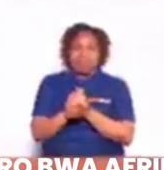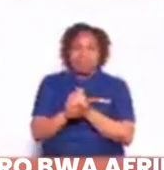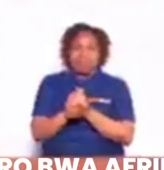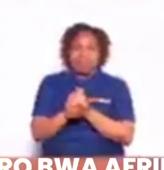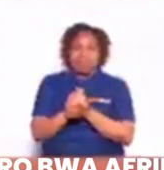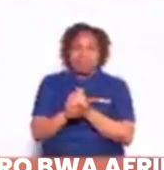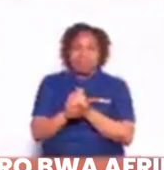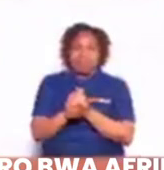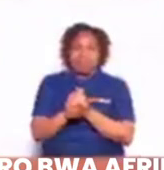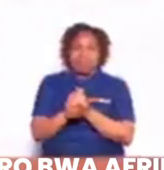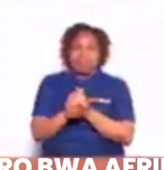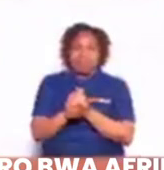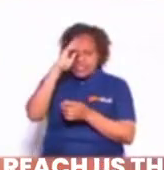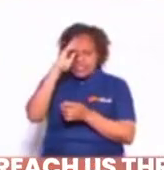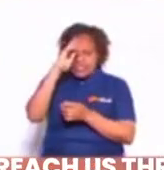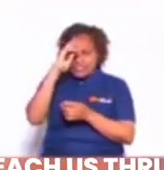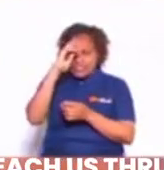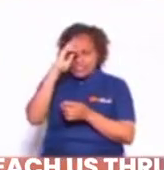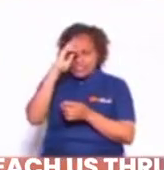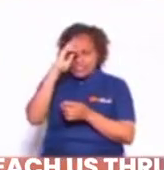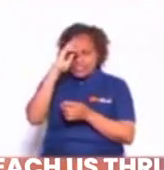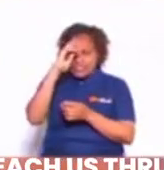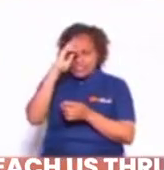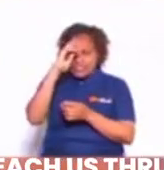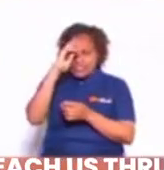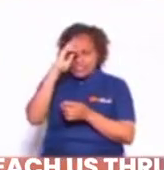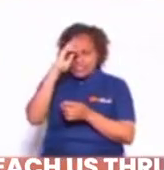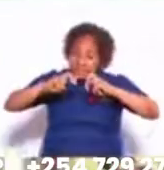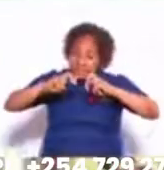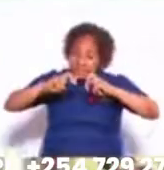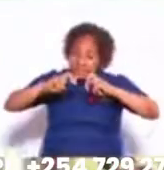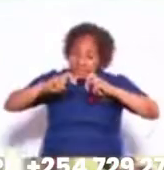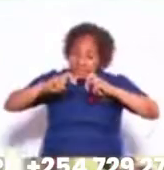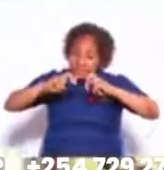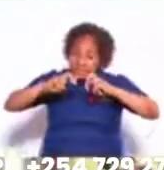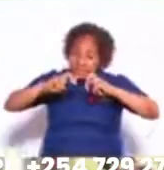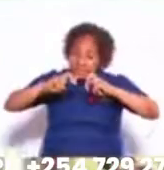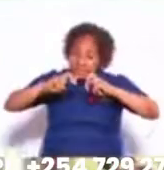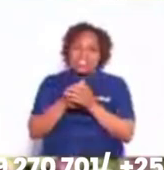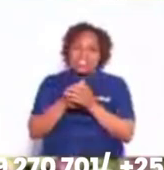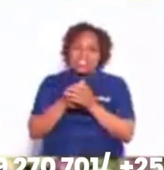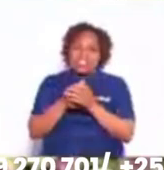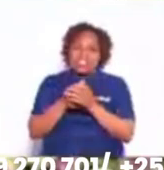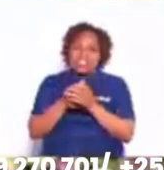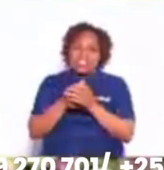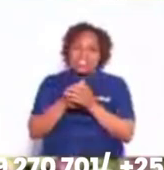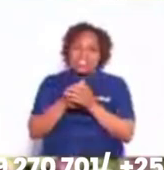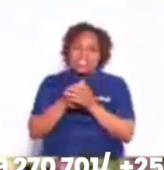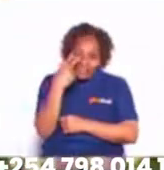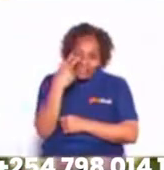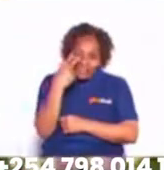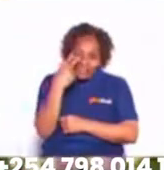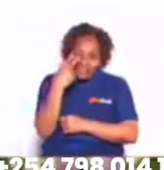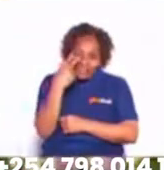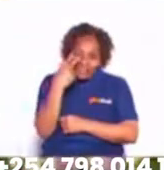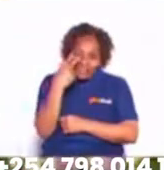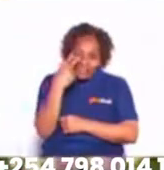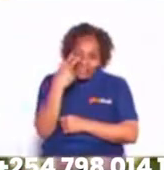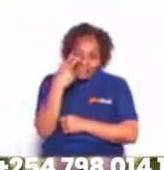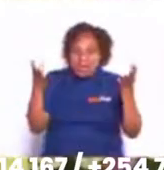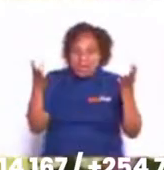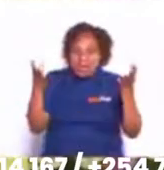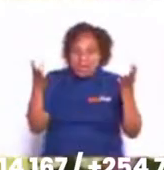One of the reasons Dr. Gottman and the team discovered is, if you see any marriage